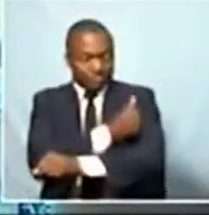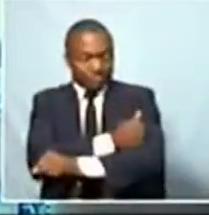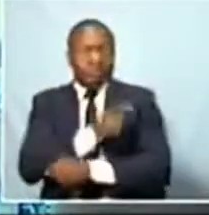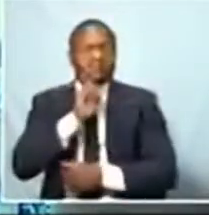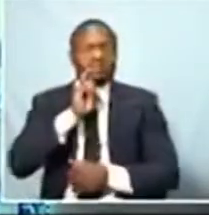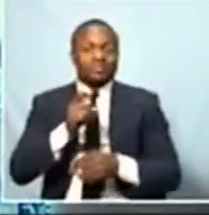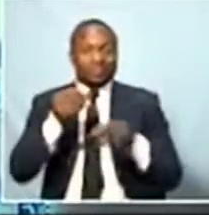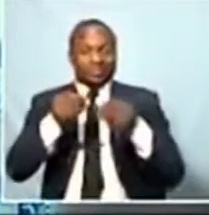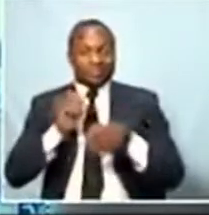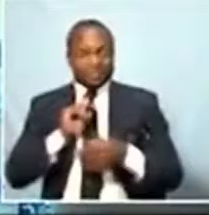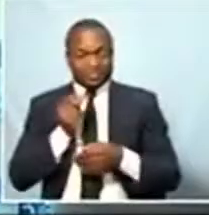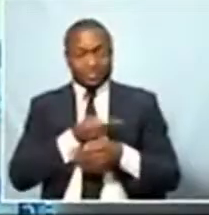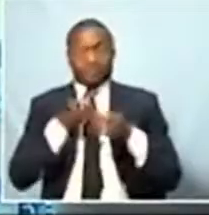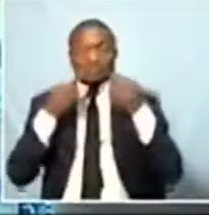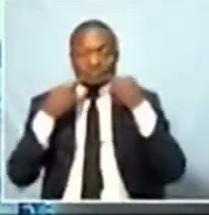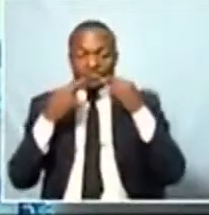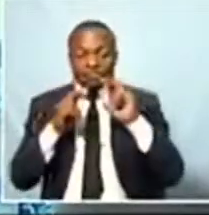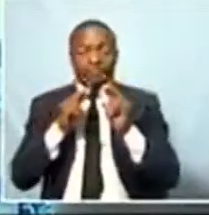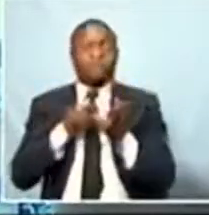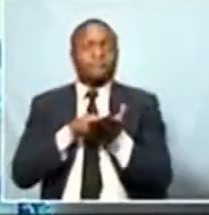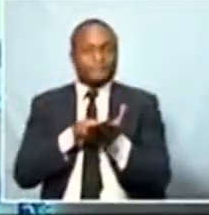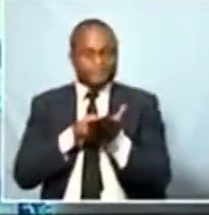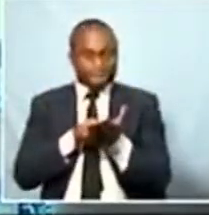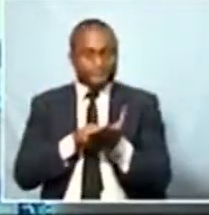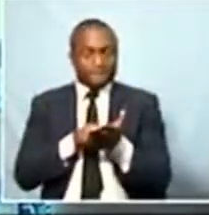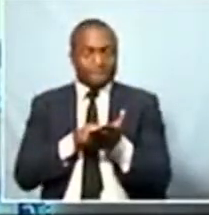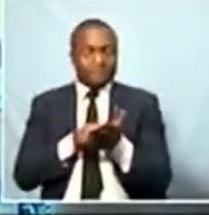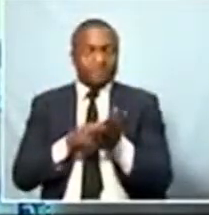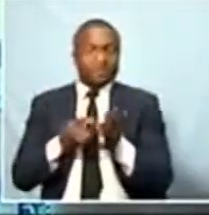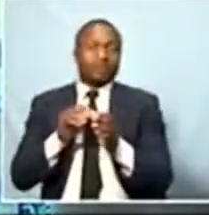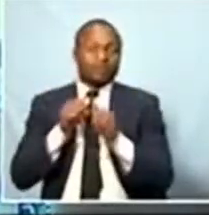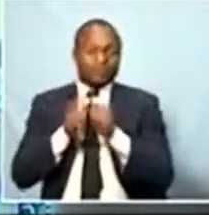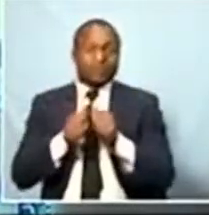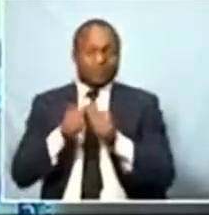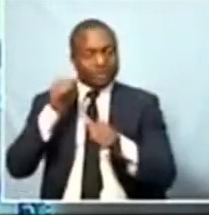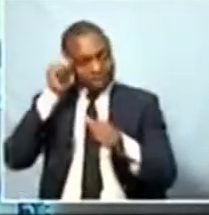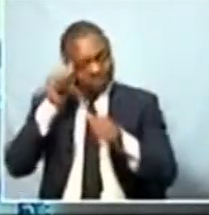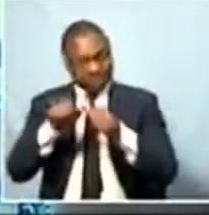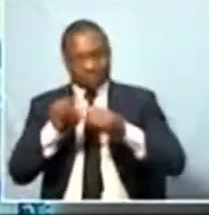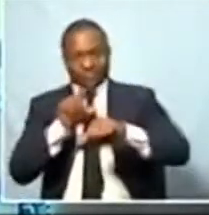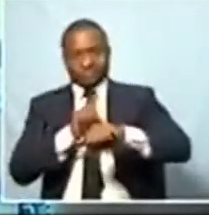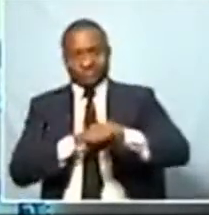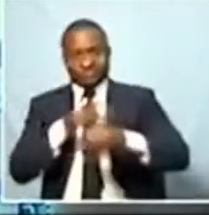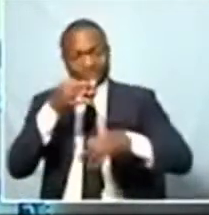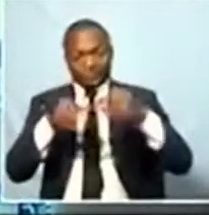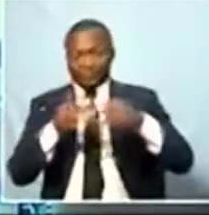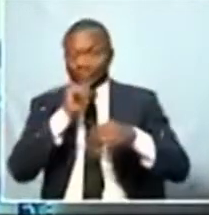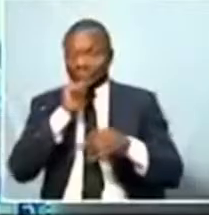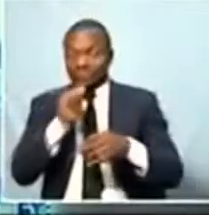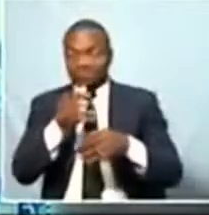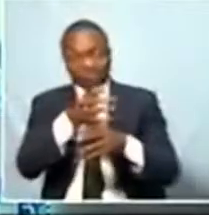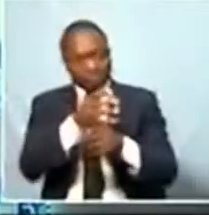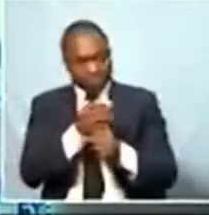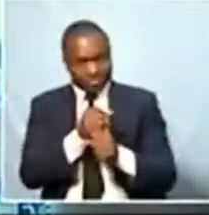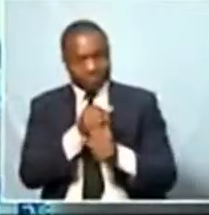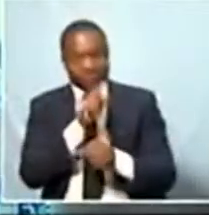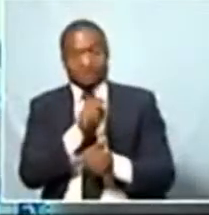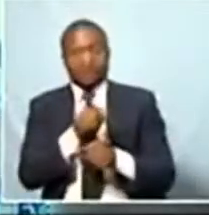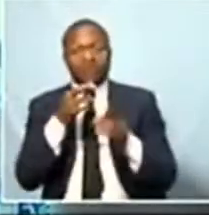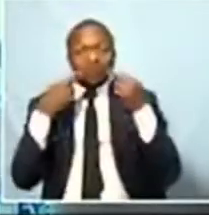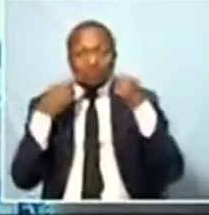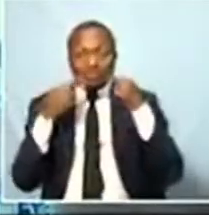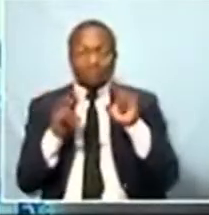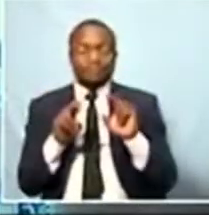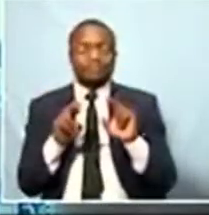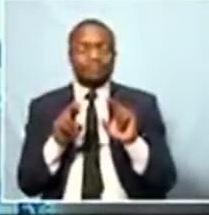supposed to give us the outcome of our recommendation within a specified period. And if we do not receive that outcome